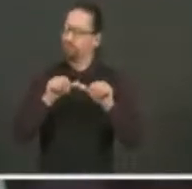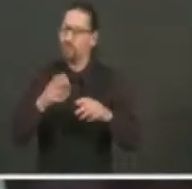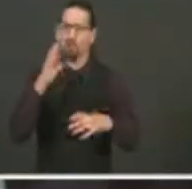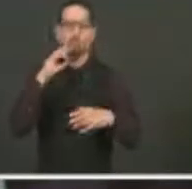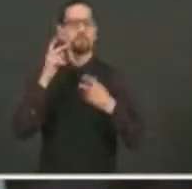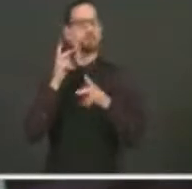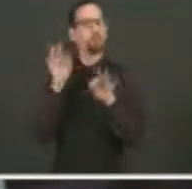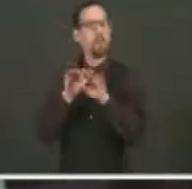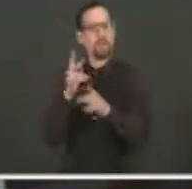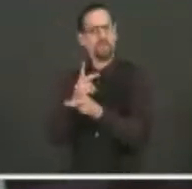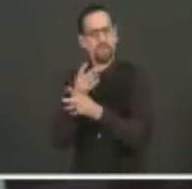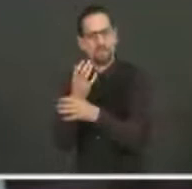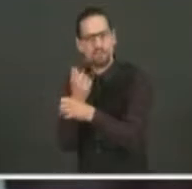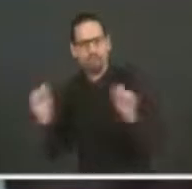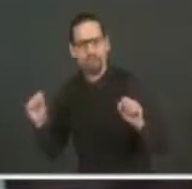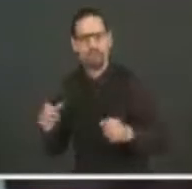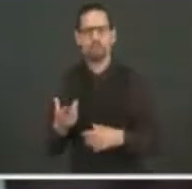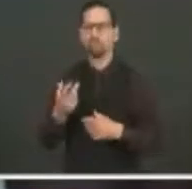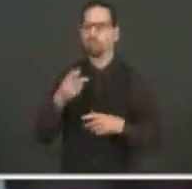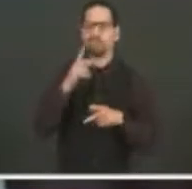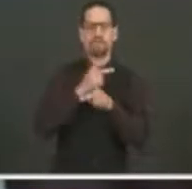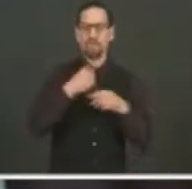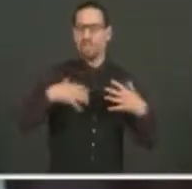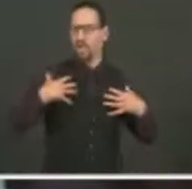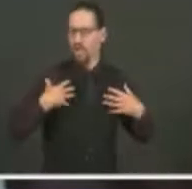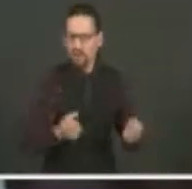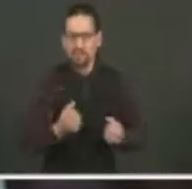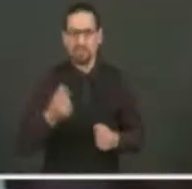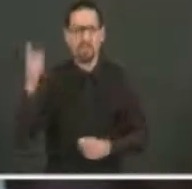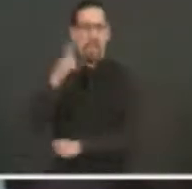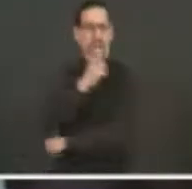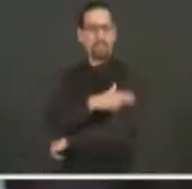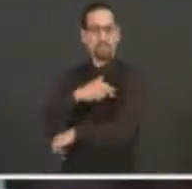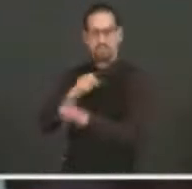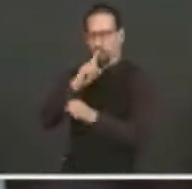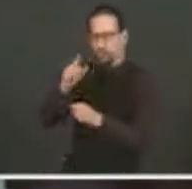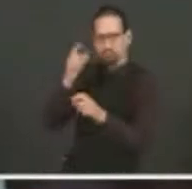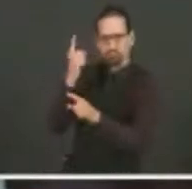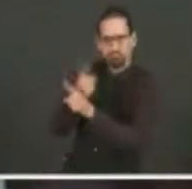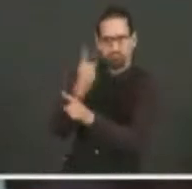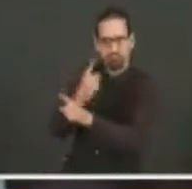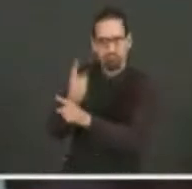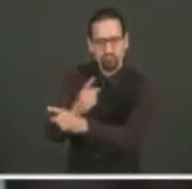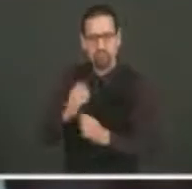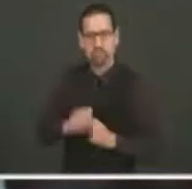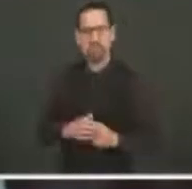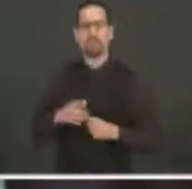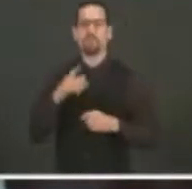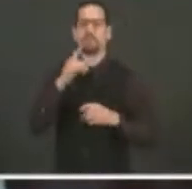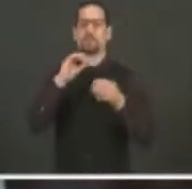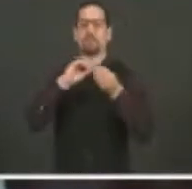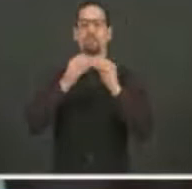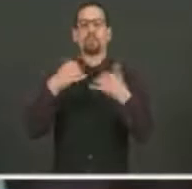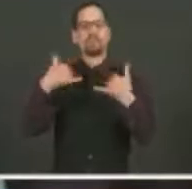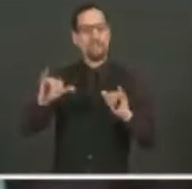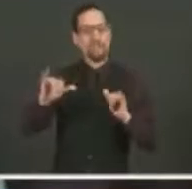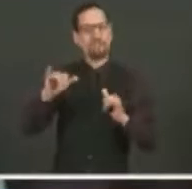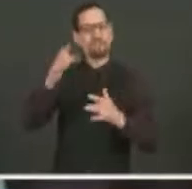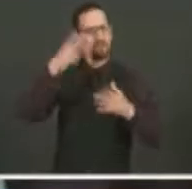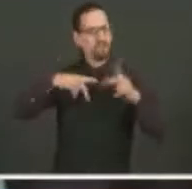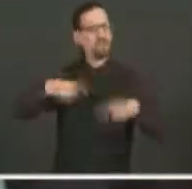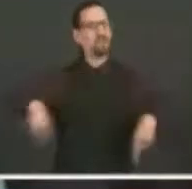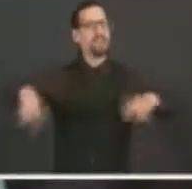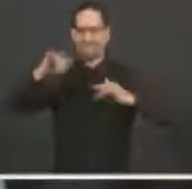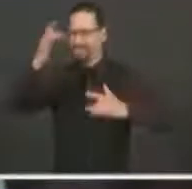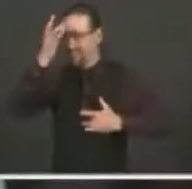said that, every time I see the data, I'm reminded that many more people are getting sick, people are still in the hospital, people are still on